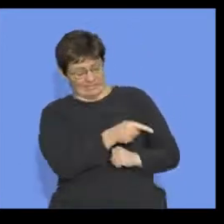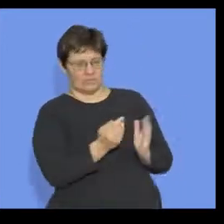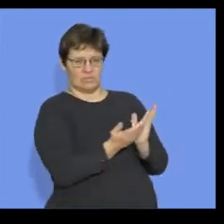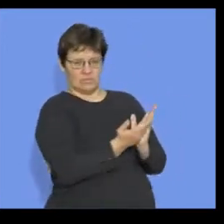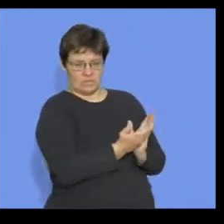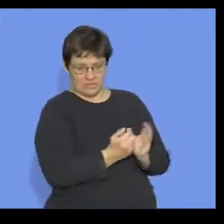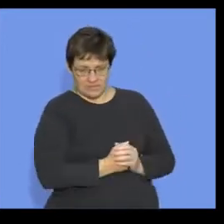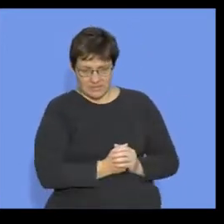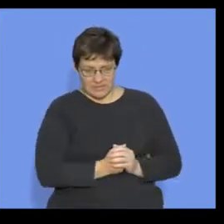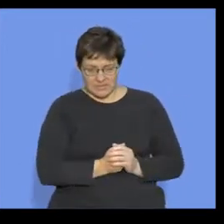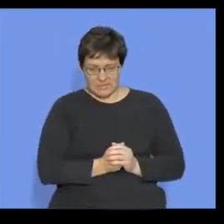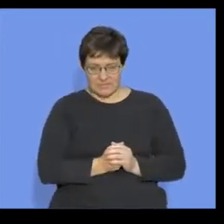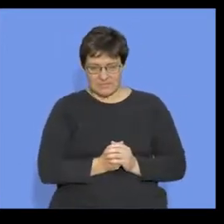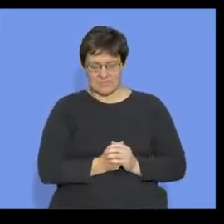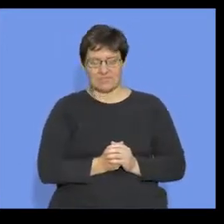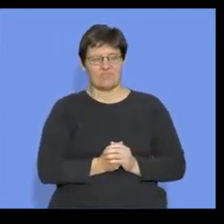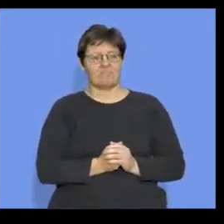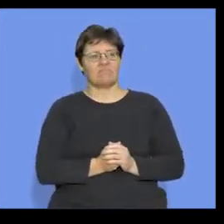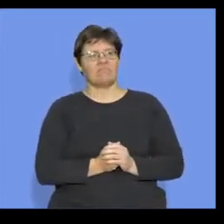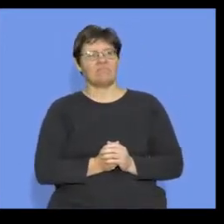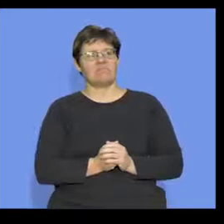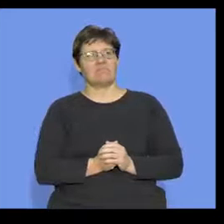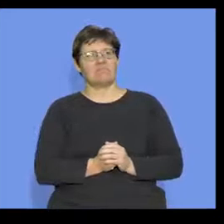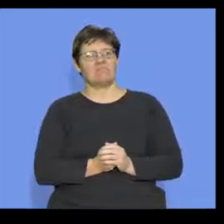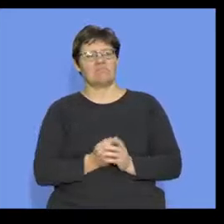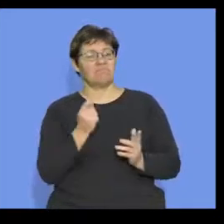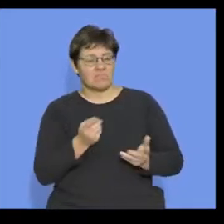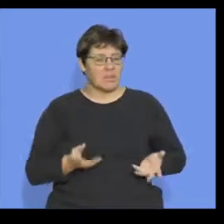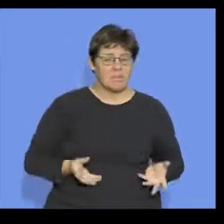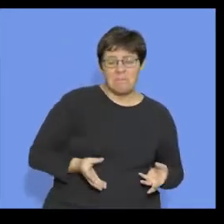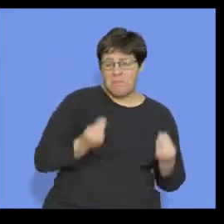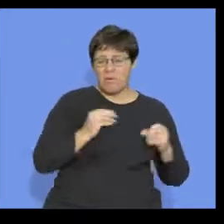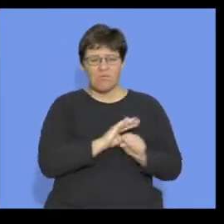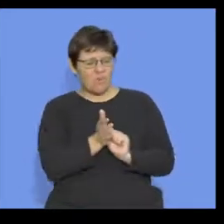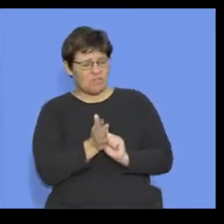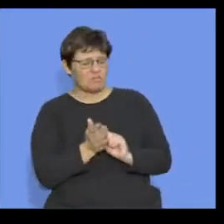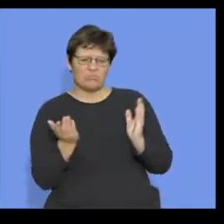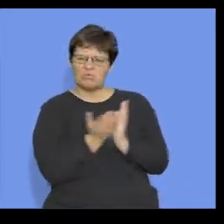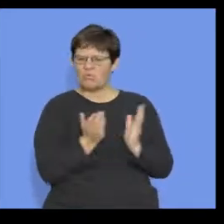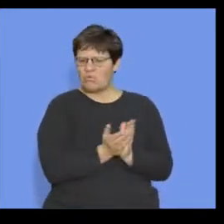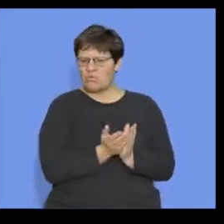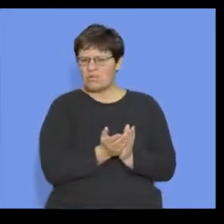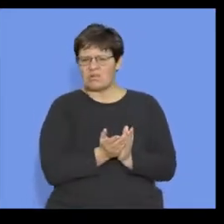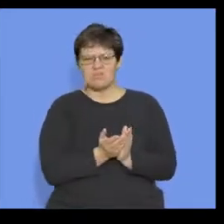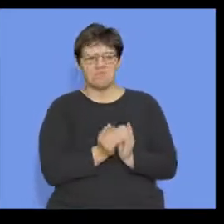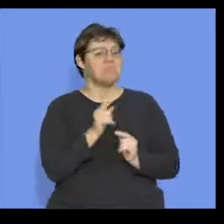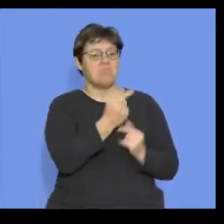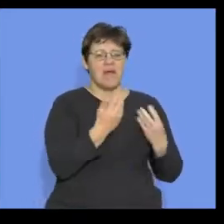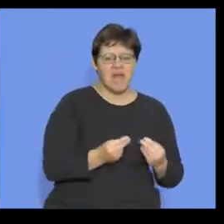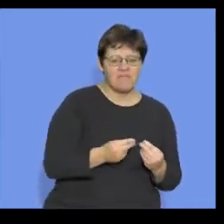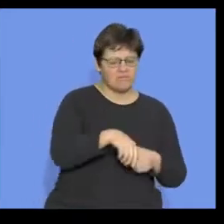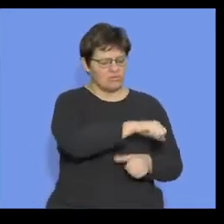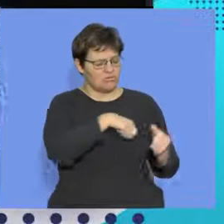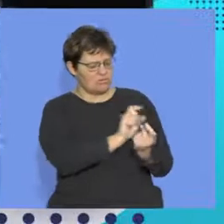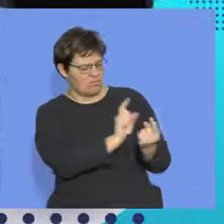Okay, so the likelihood of getting COVID-19 at school, if you social distance and you're